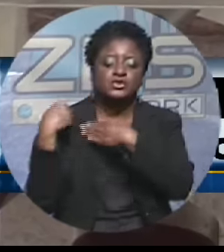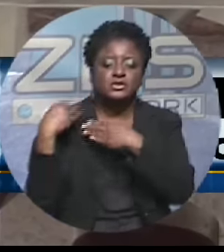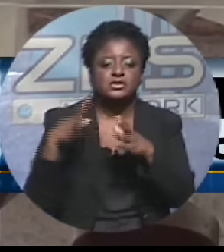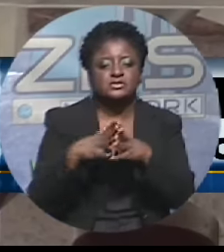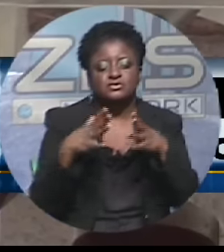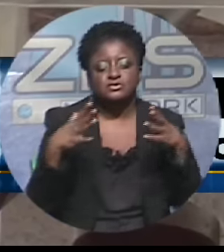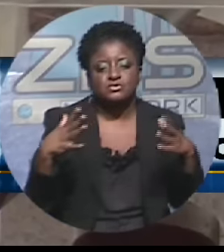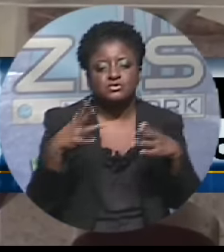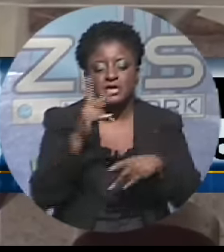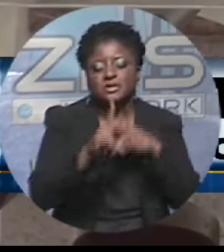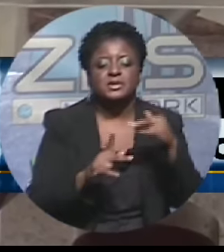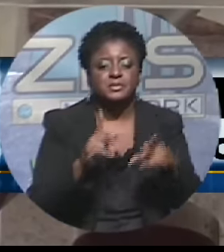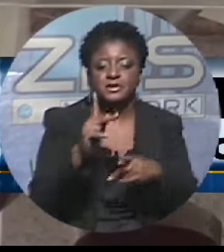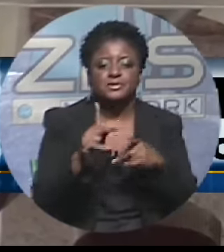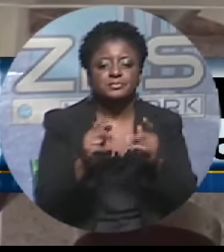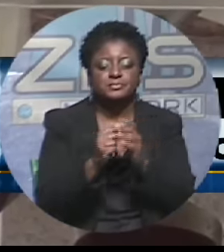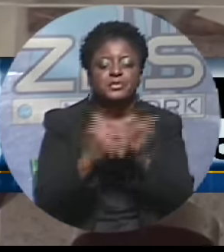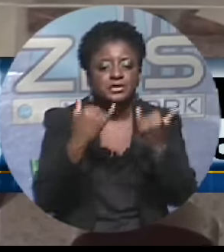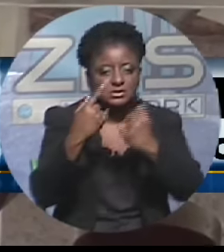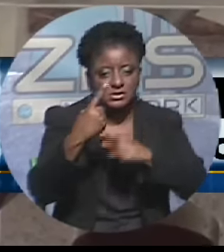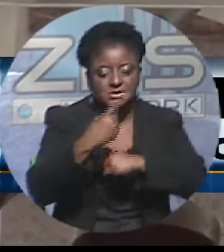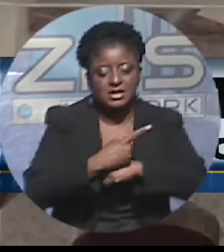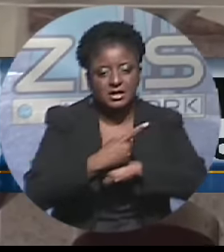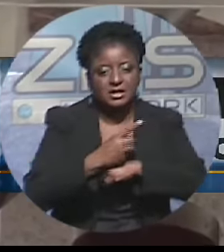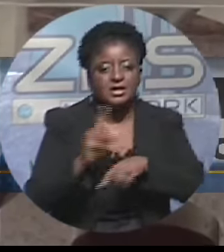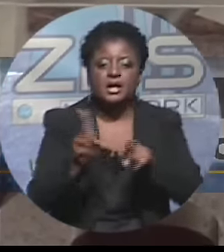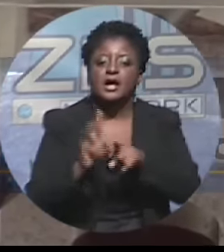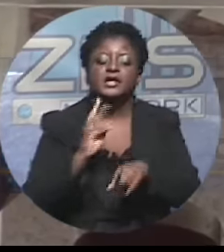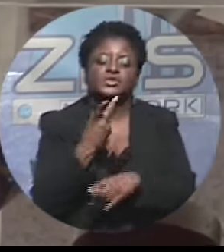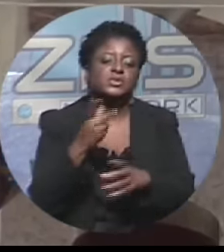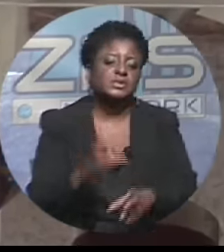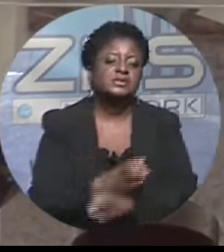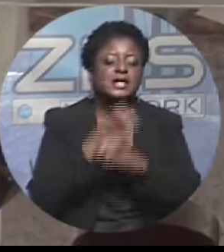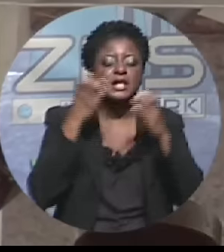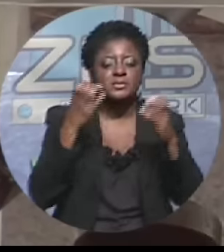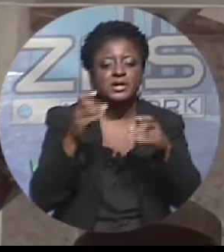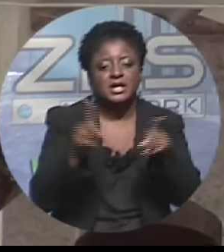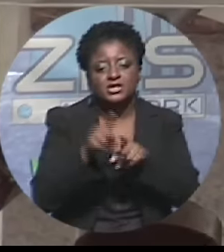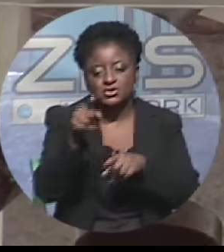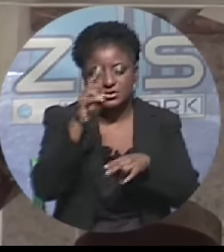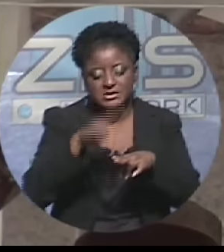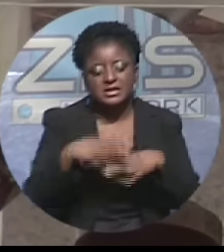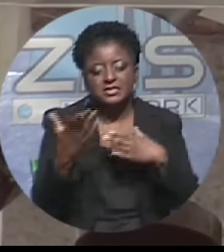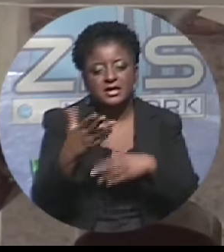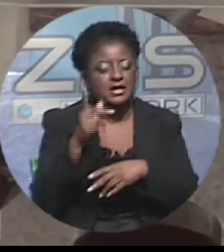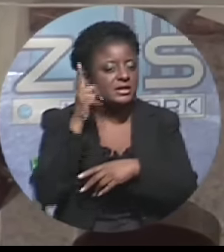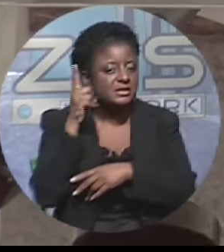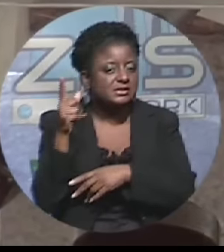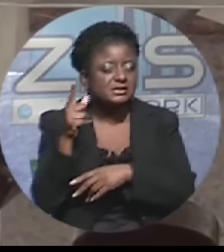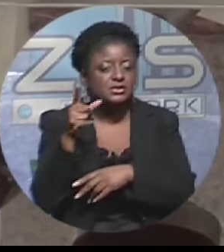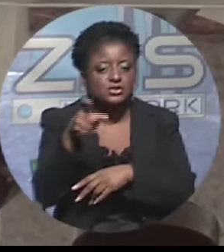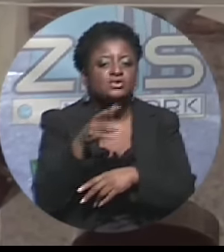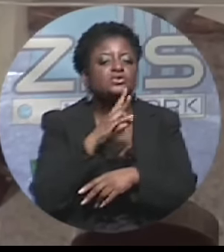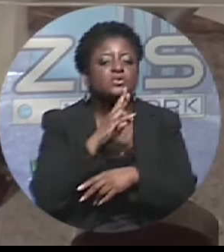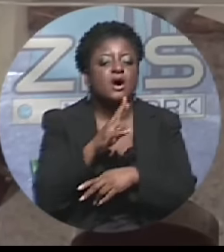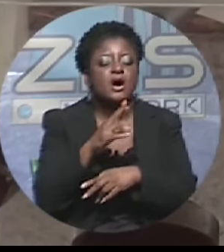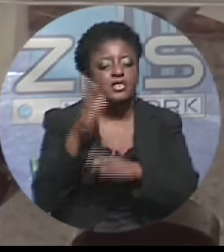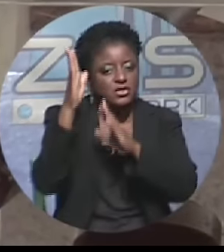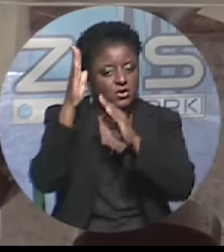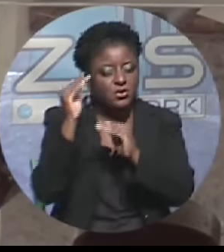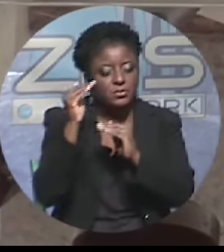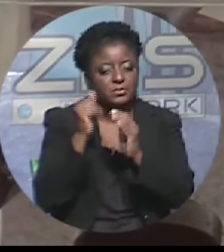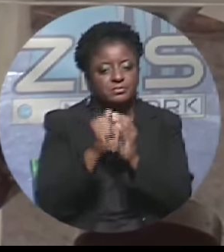great people. Today, as we celebrate, as you sit there, as you listen, you are the